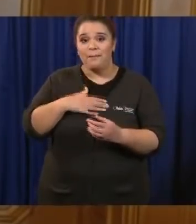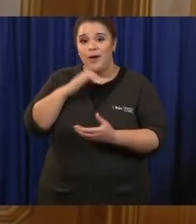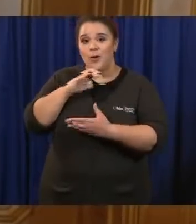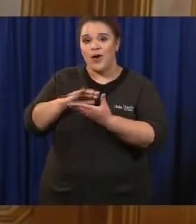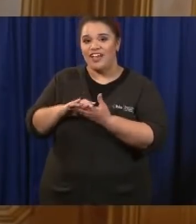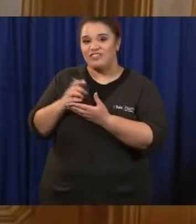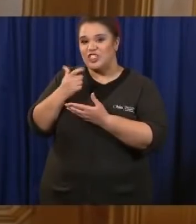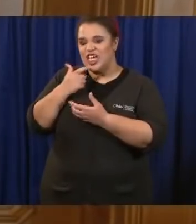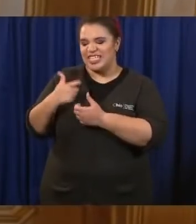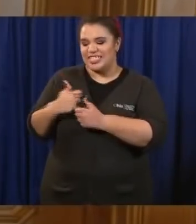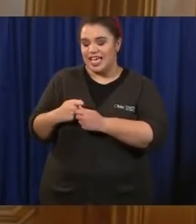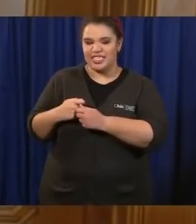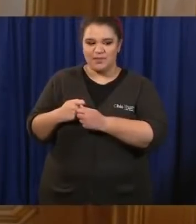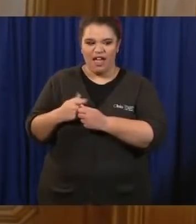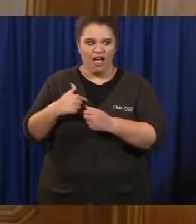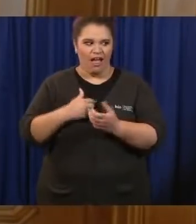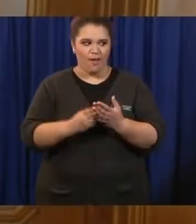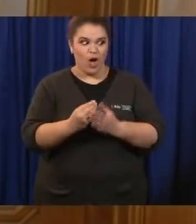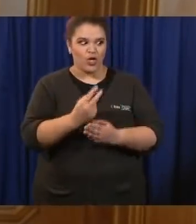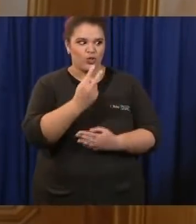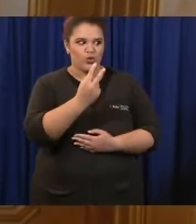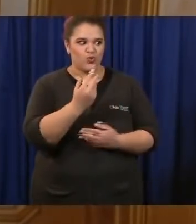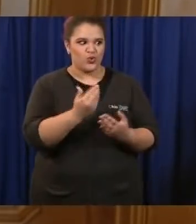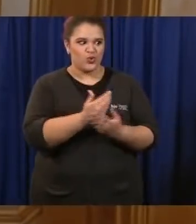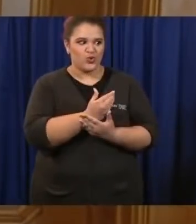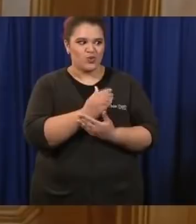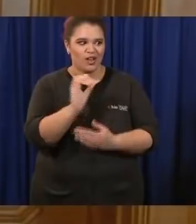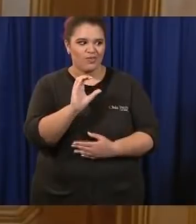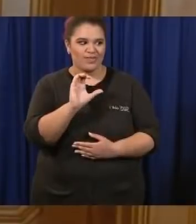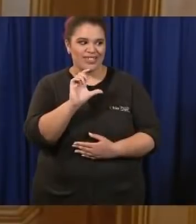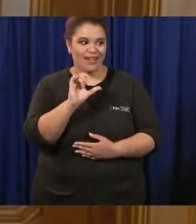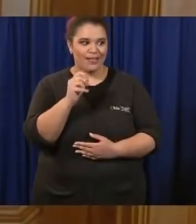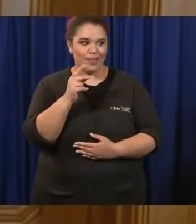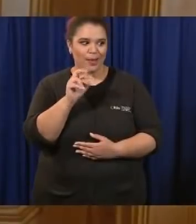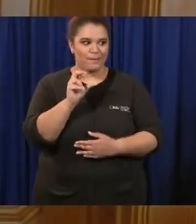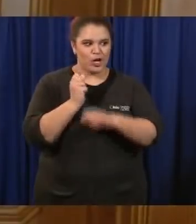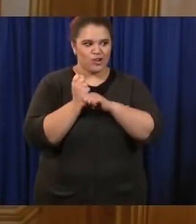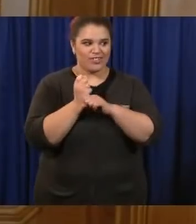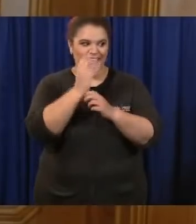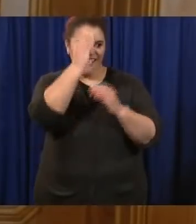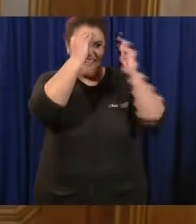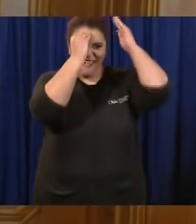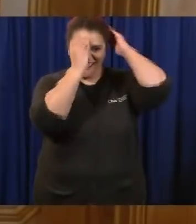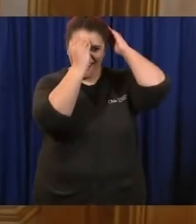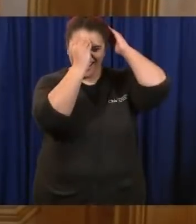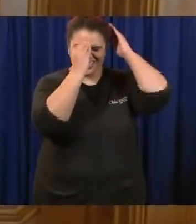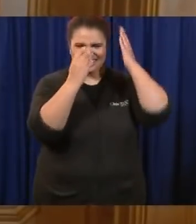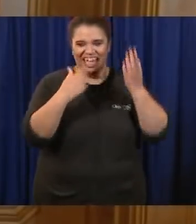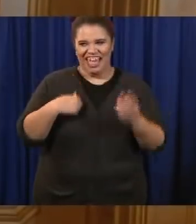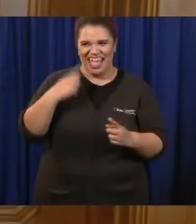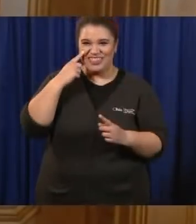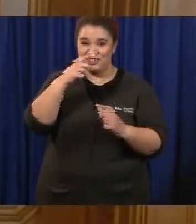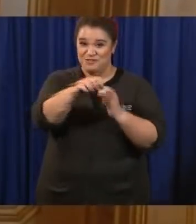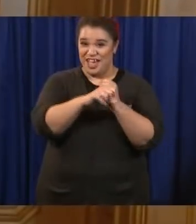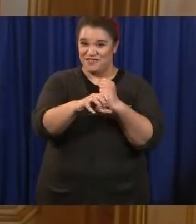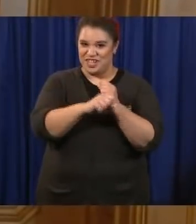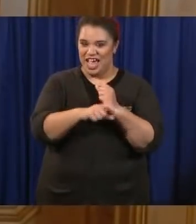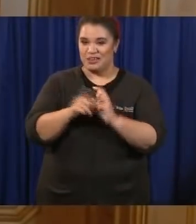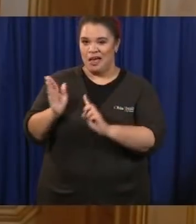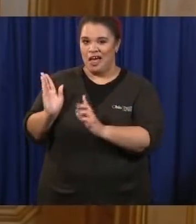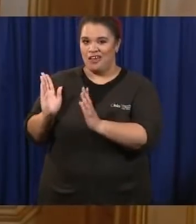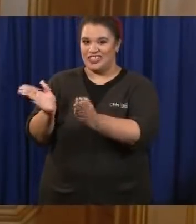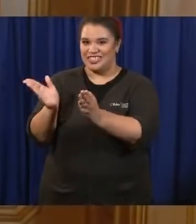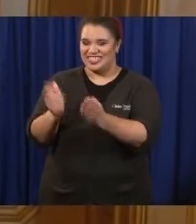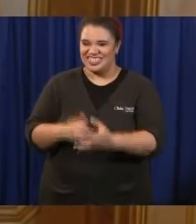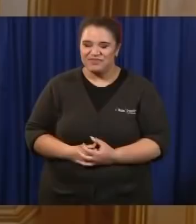so I think that was from your advertisement. I was wondering if you've given any thought to, in other